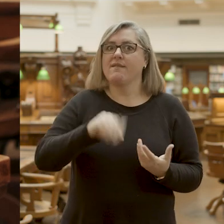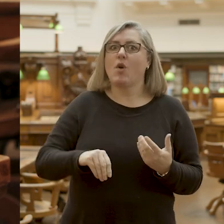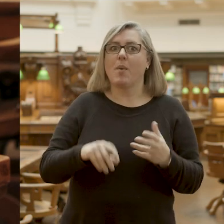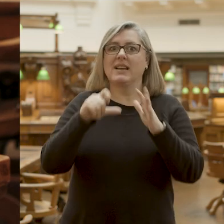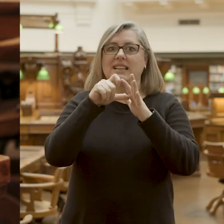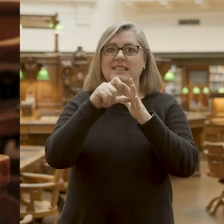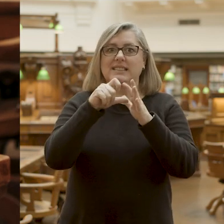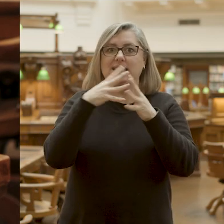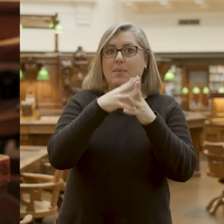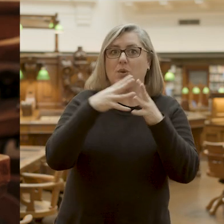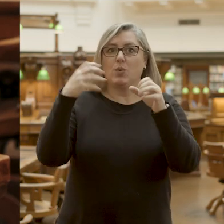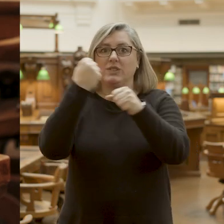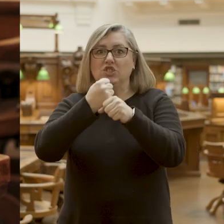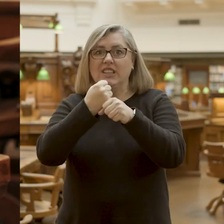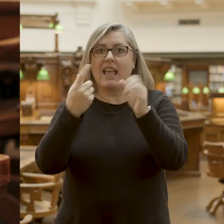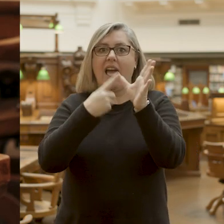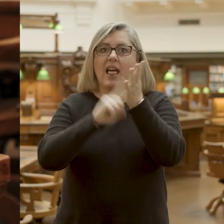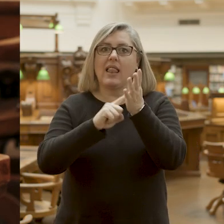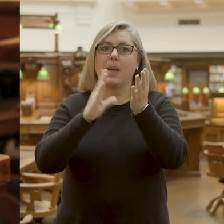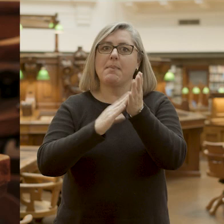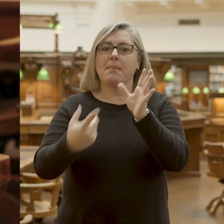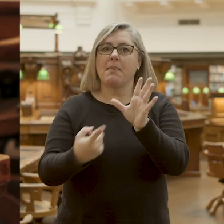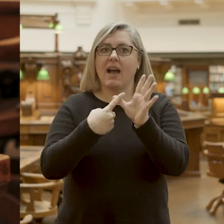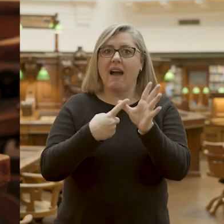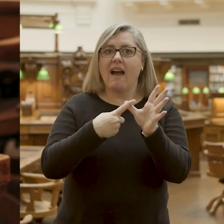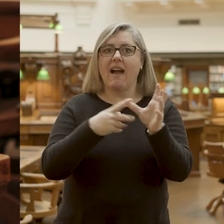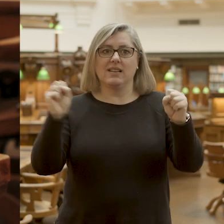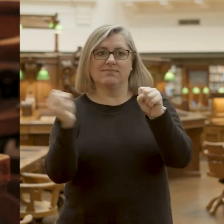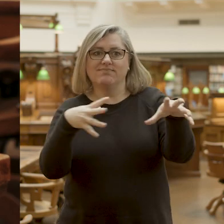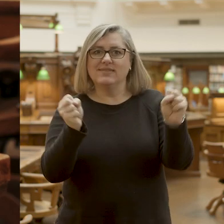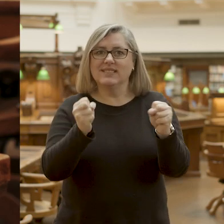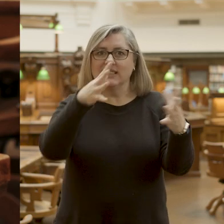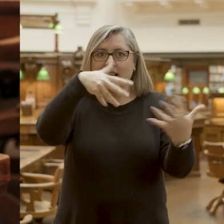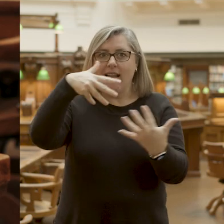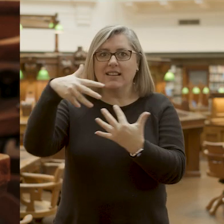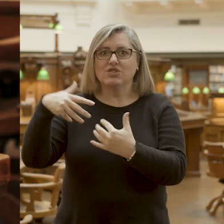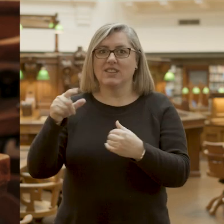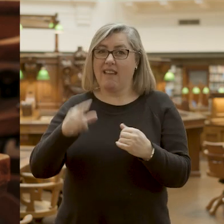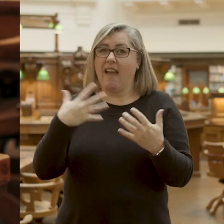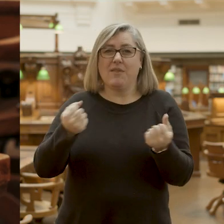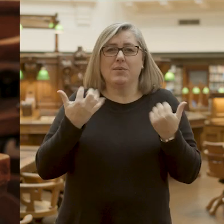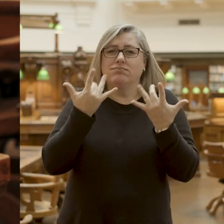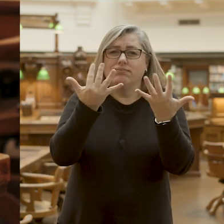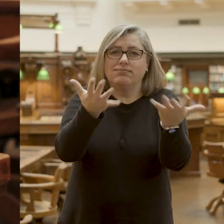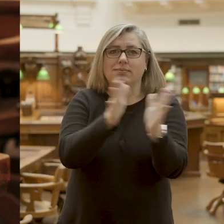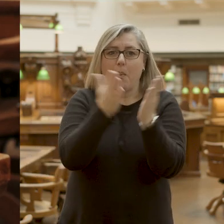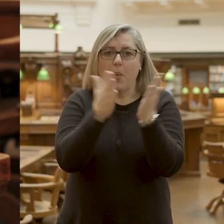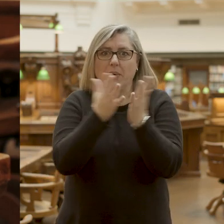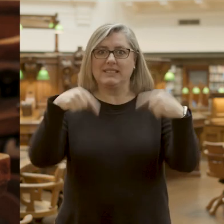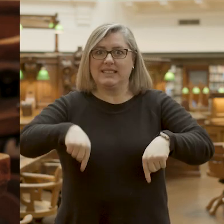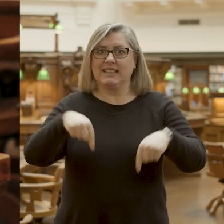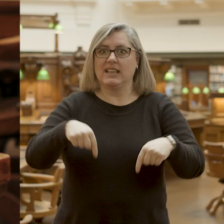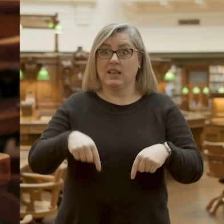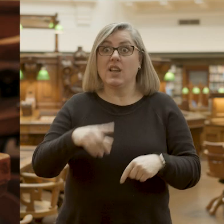Alma Conjuring Collection, a huge collection of magic books here at State Library Victoria. Some of them you can